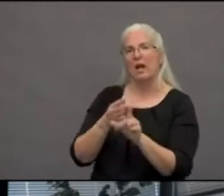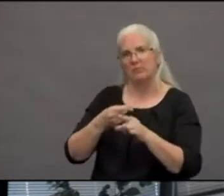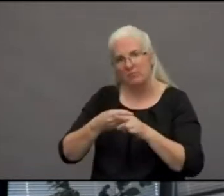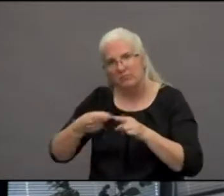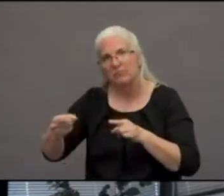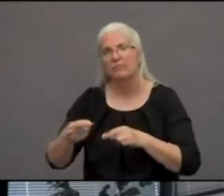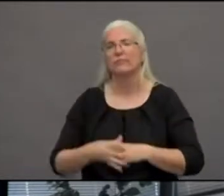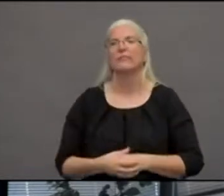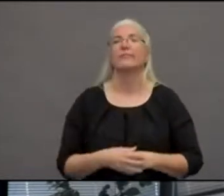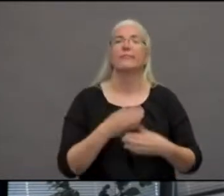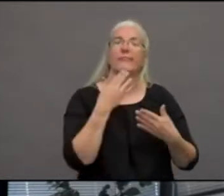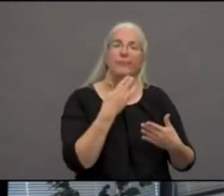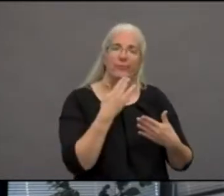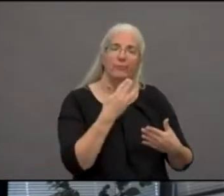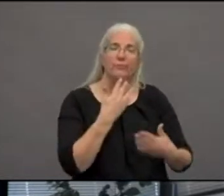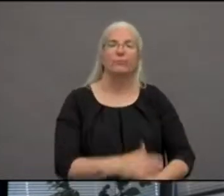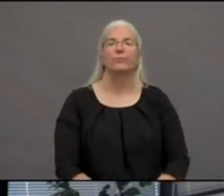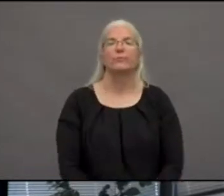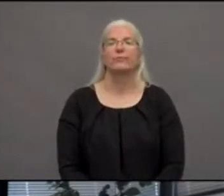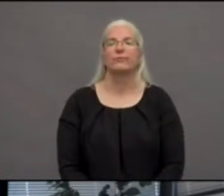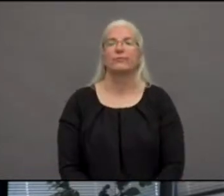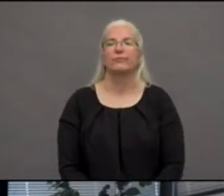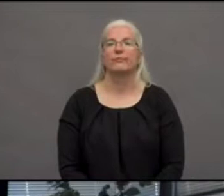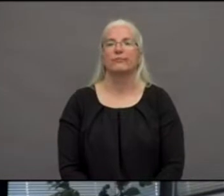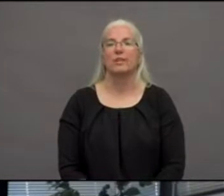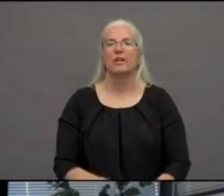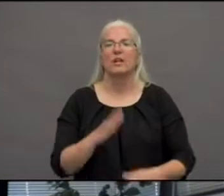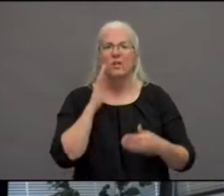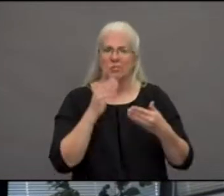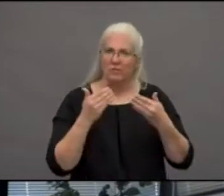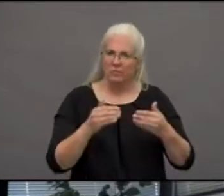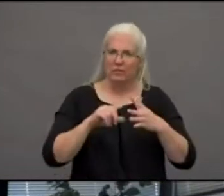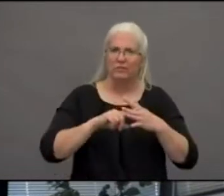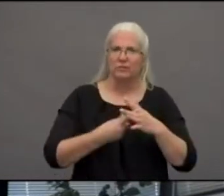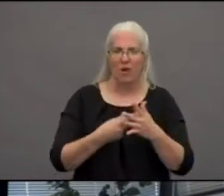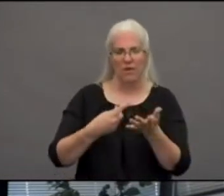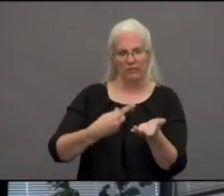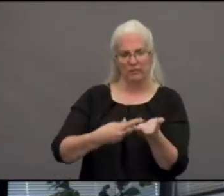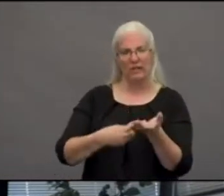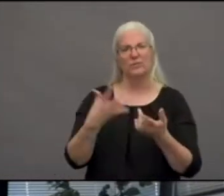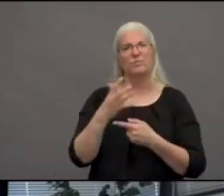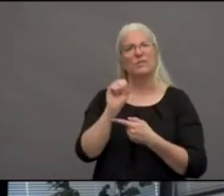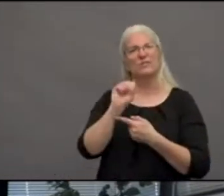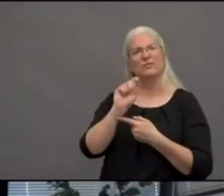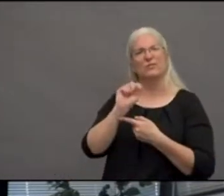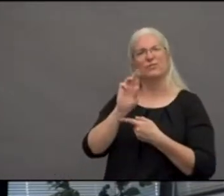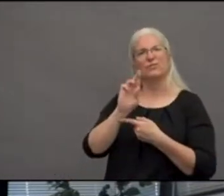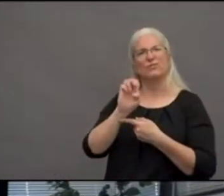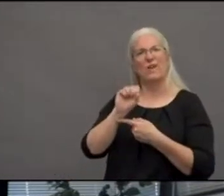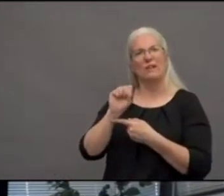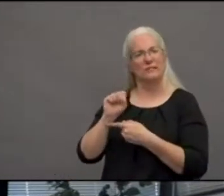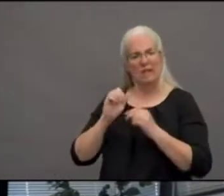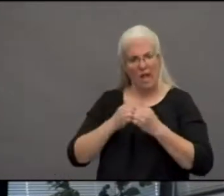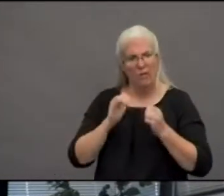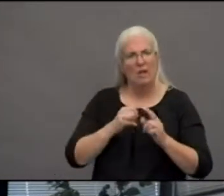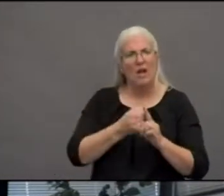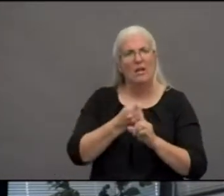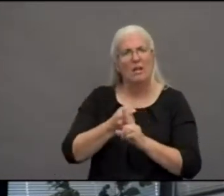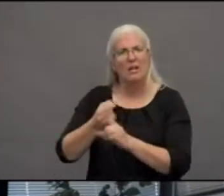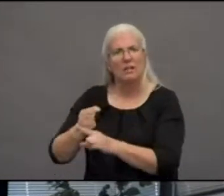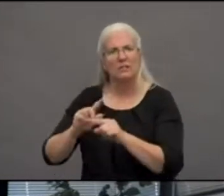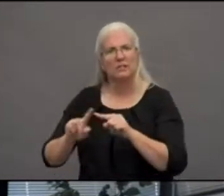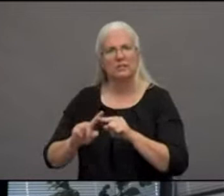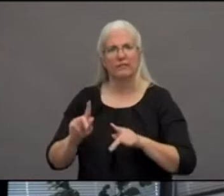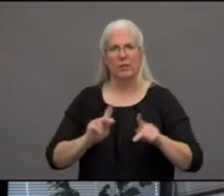let's start with talking about stress and some of its impacts. What are some of the different ways that people might be responding to